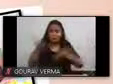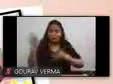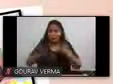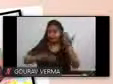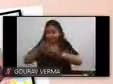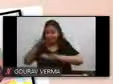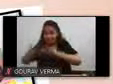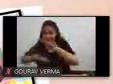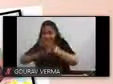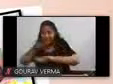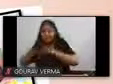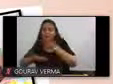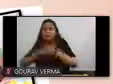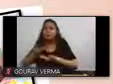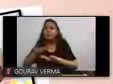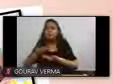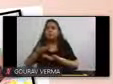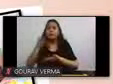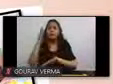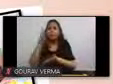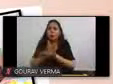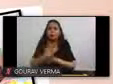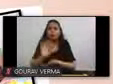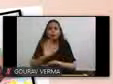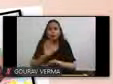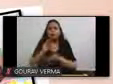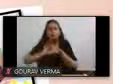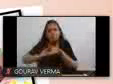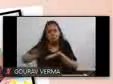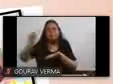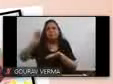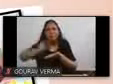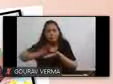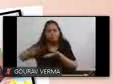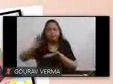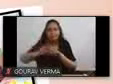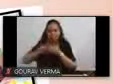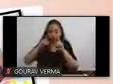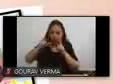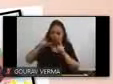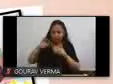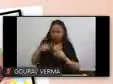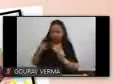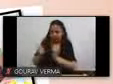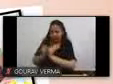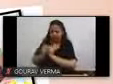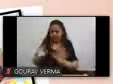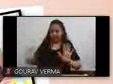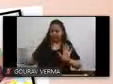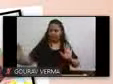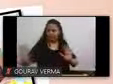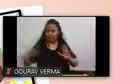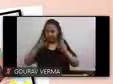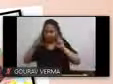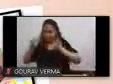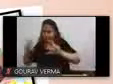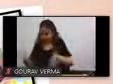you have to provide. You can't put the child away. Bacche ko touch ke through kaise dena